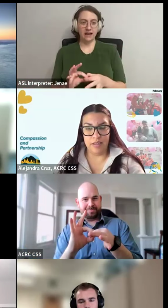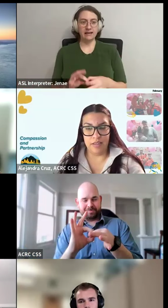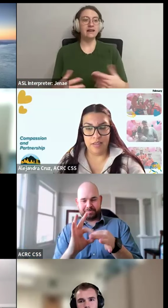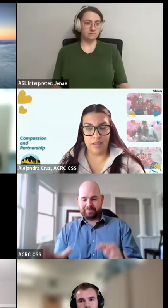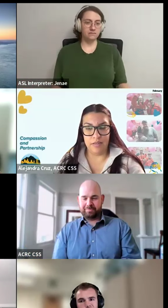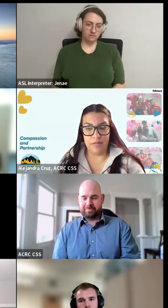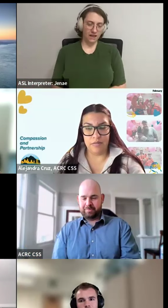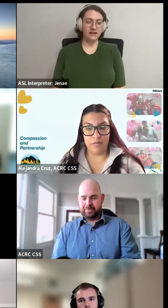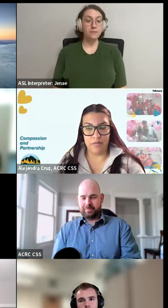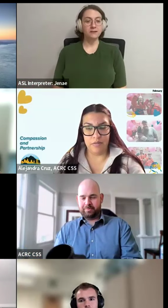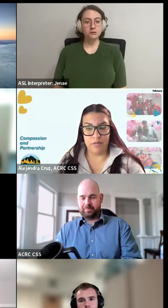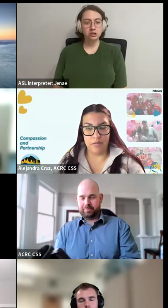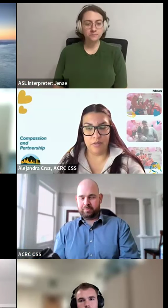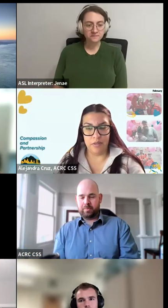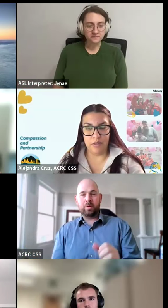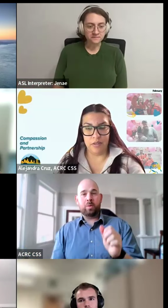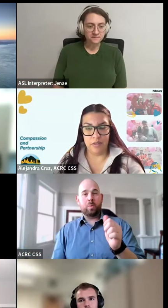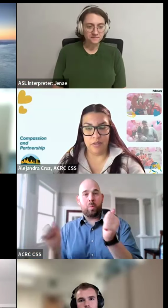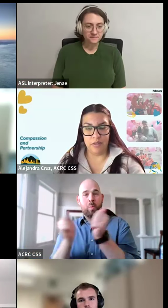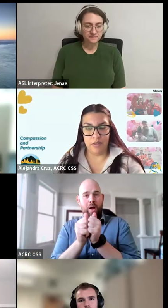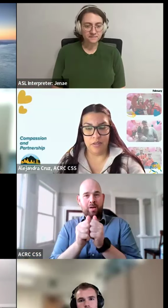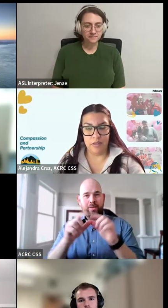that sign in an image.